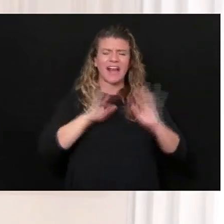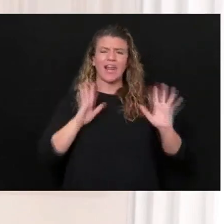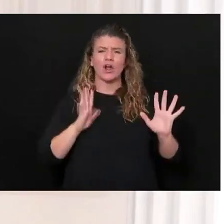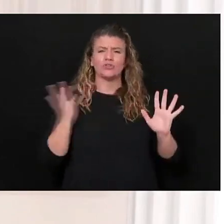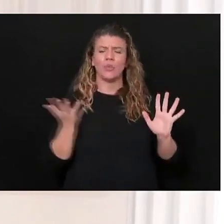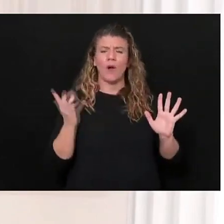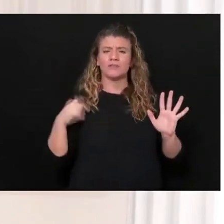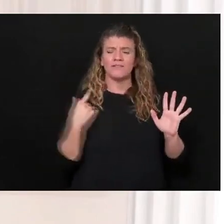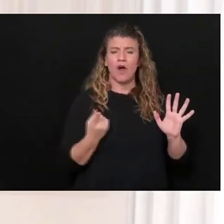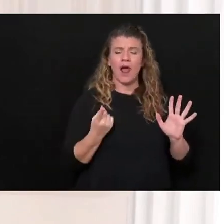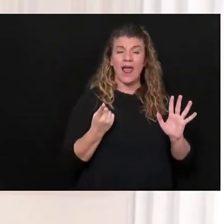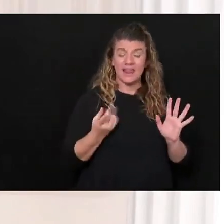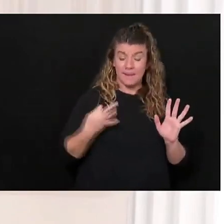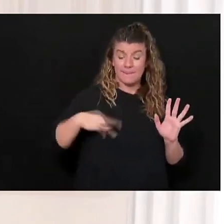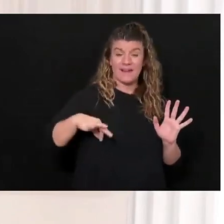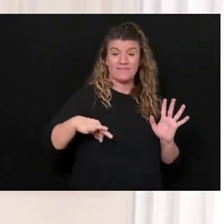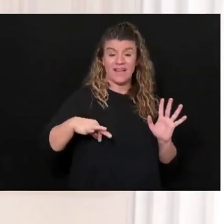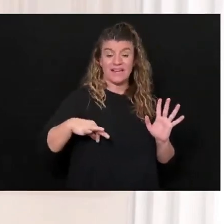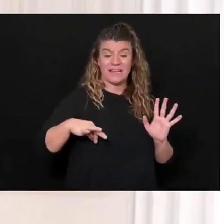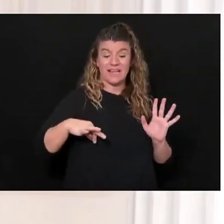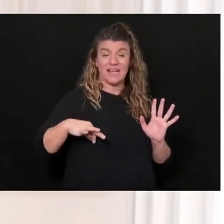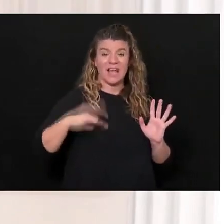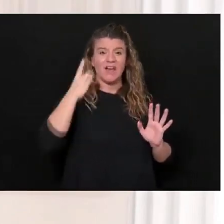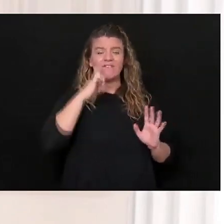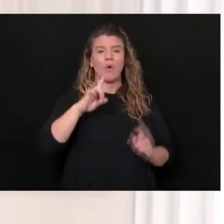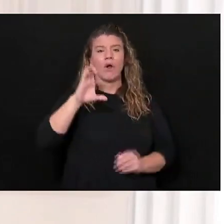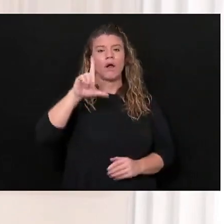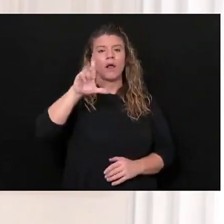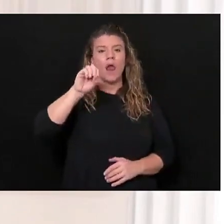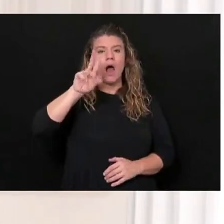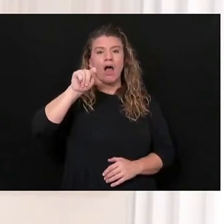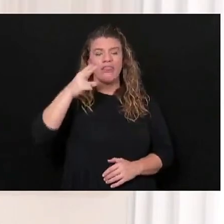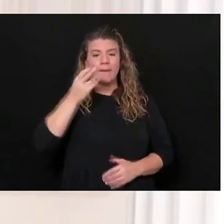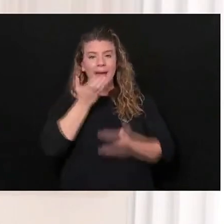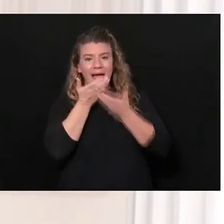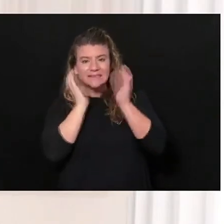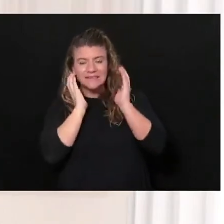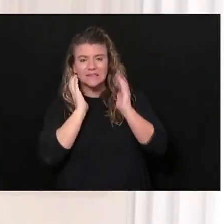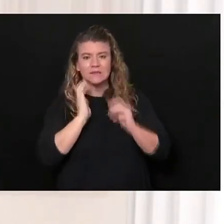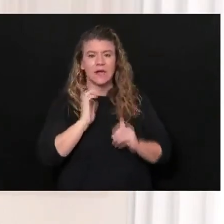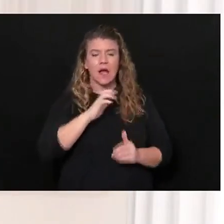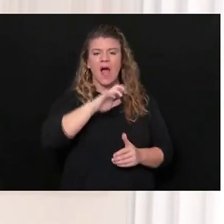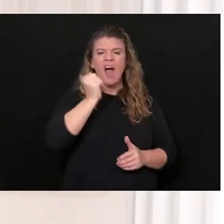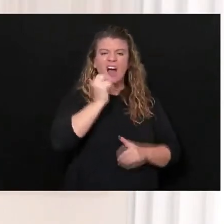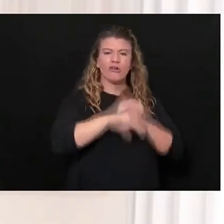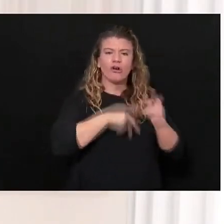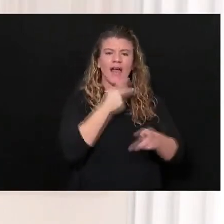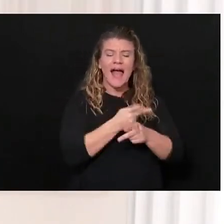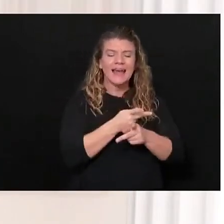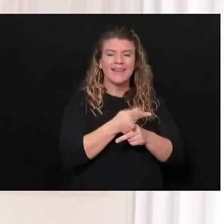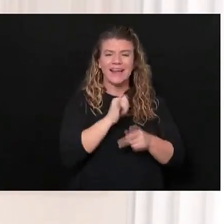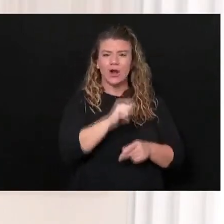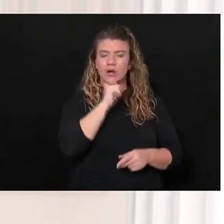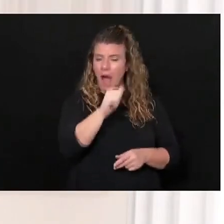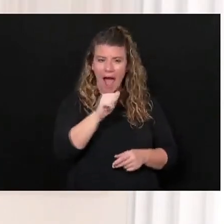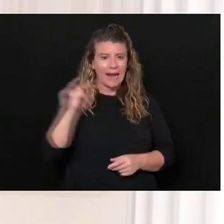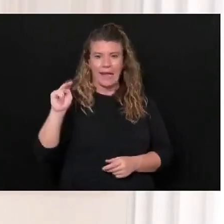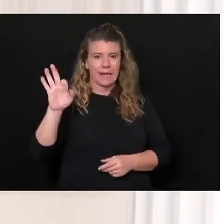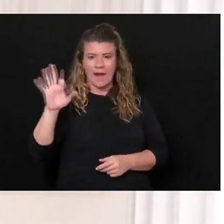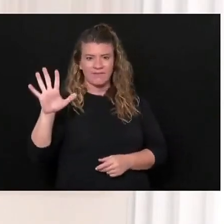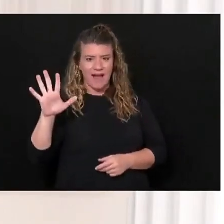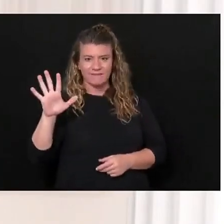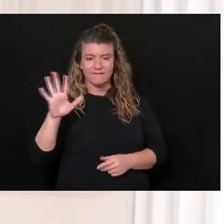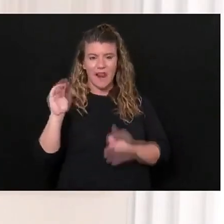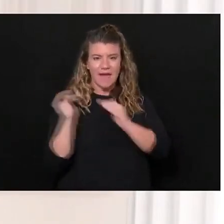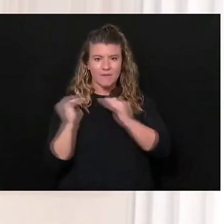is that benefit for cloth masks, for other types of non-N95 level masks, and